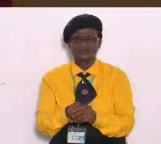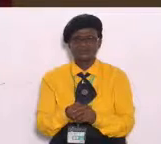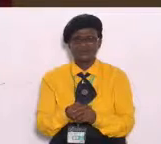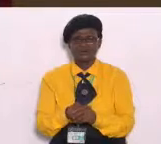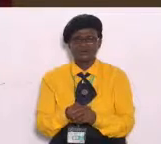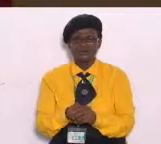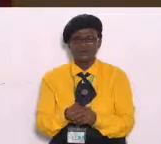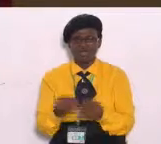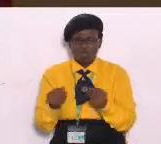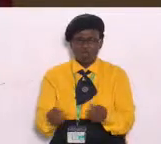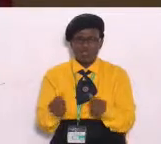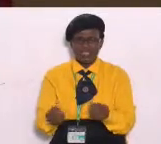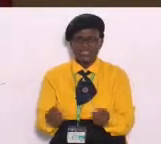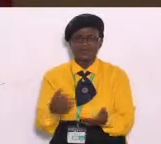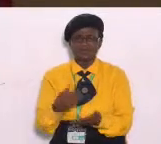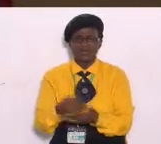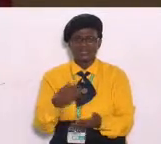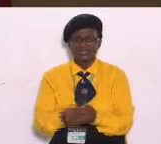Quick money.